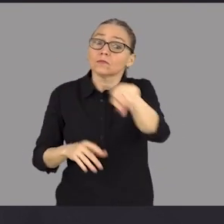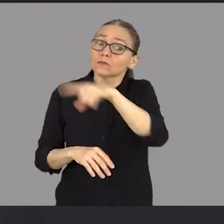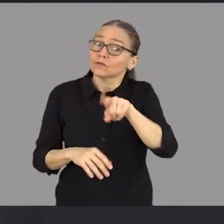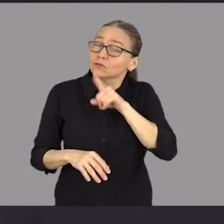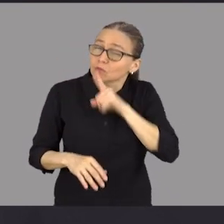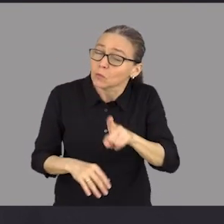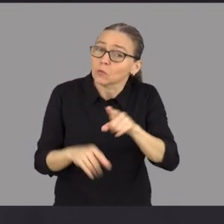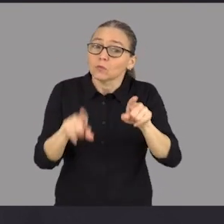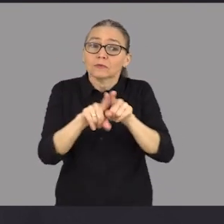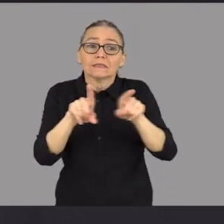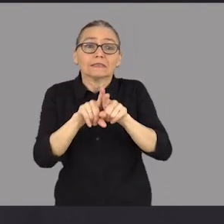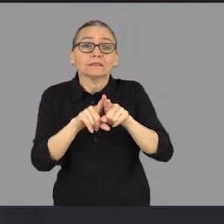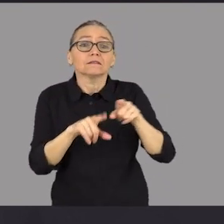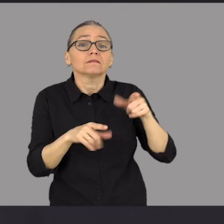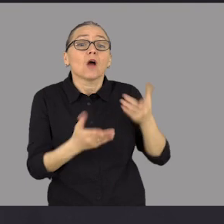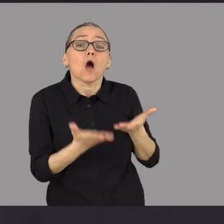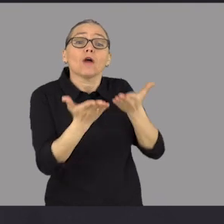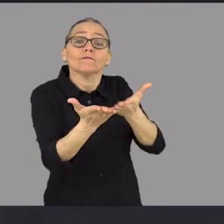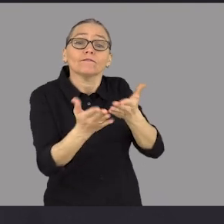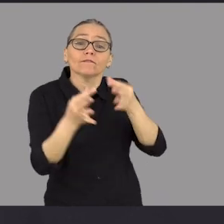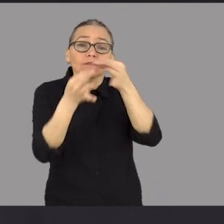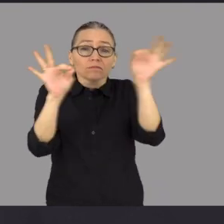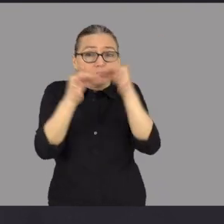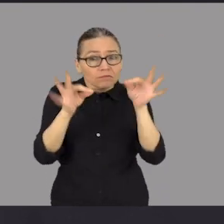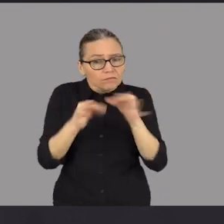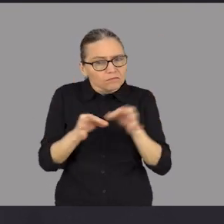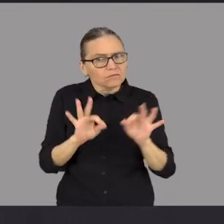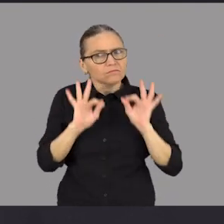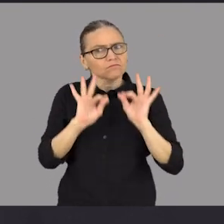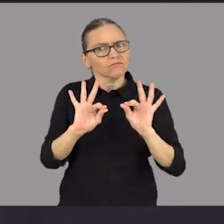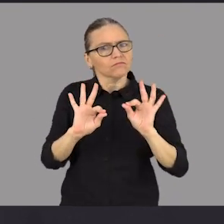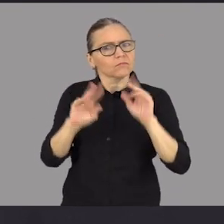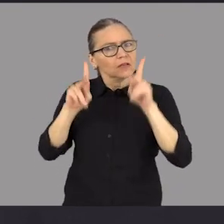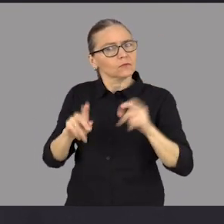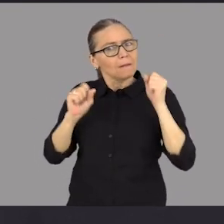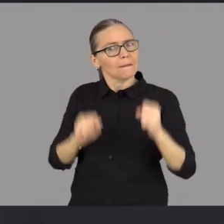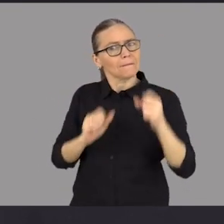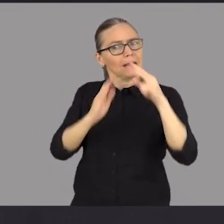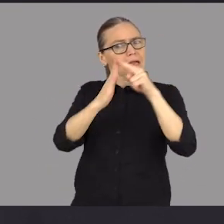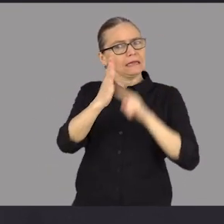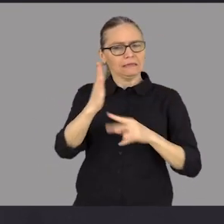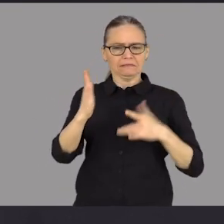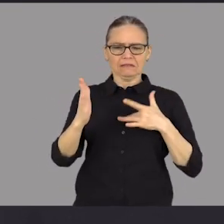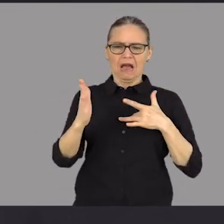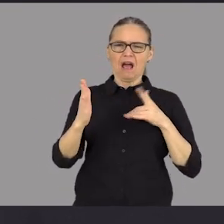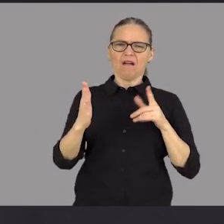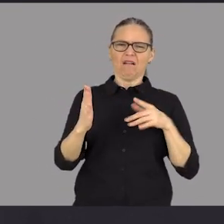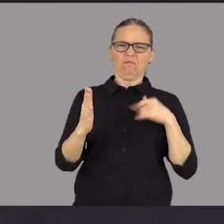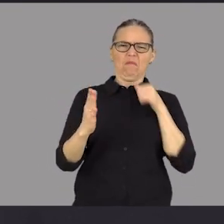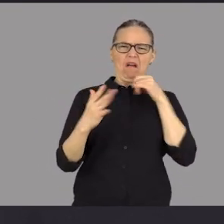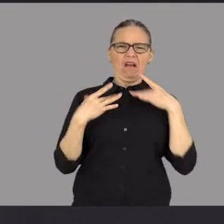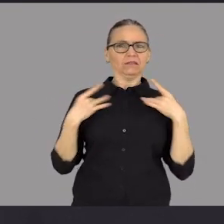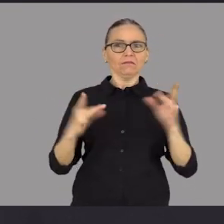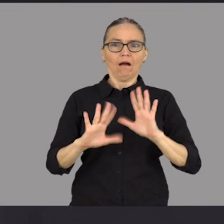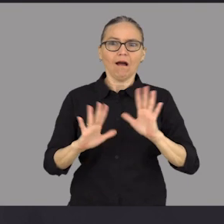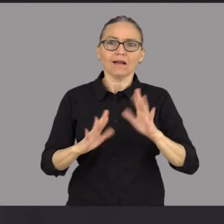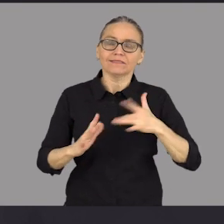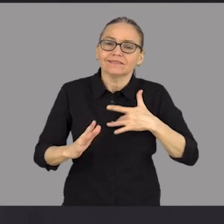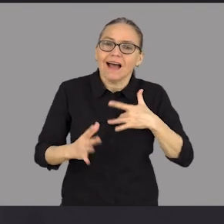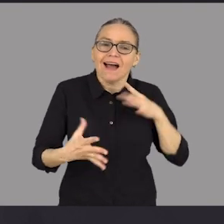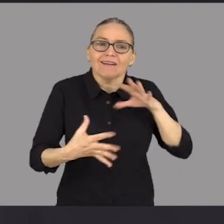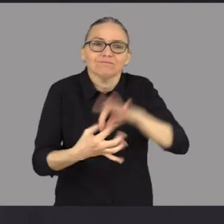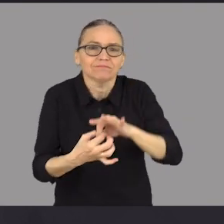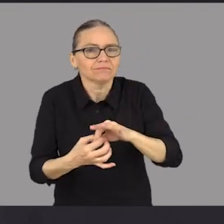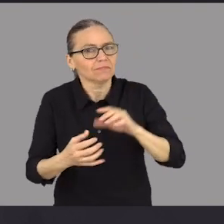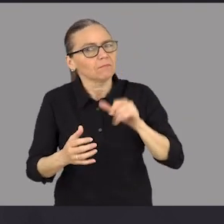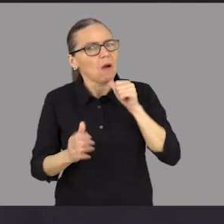language. Ensure that the posting is worded in a way that won't result in people feeling uncomfortable or